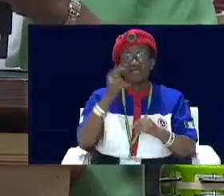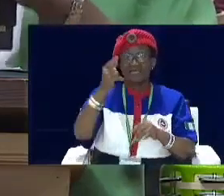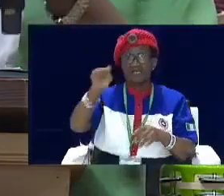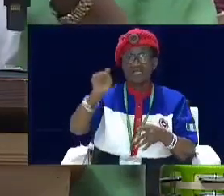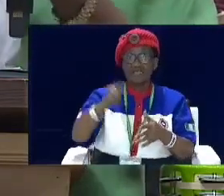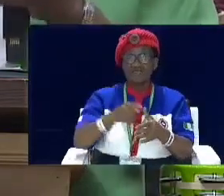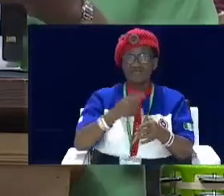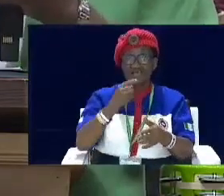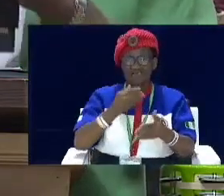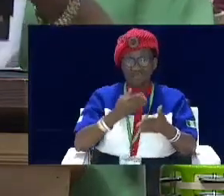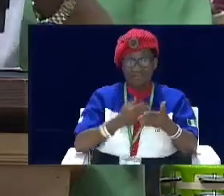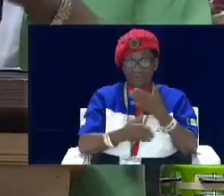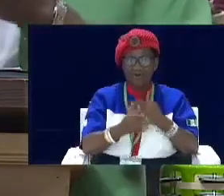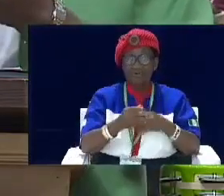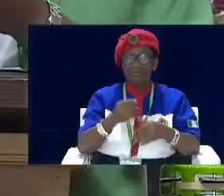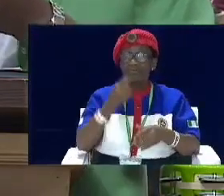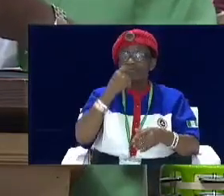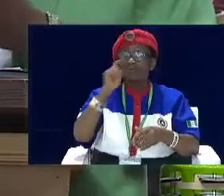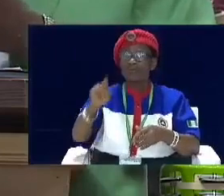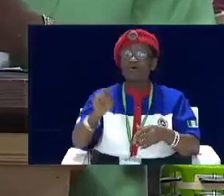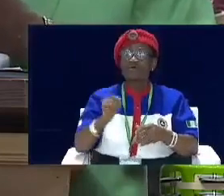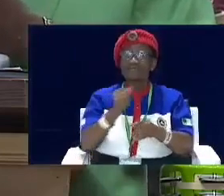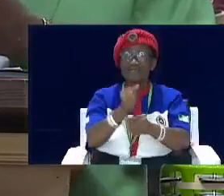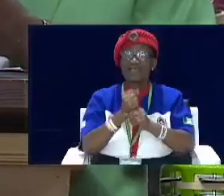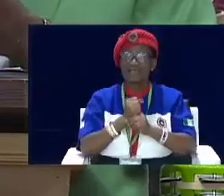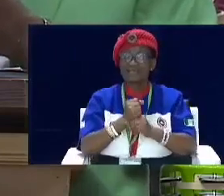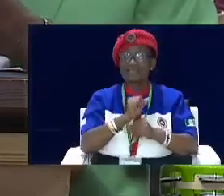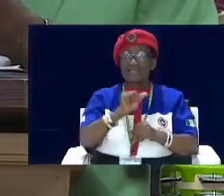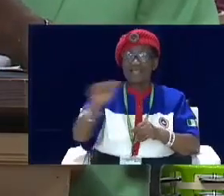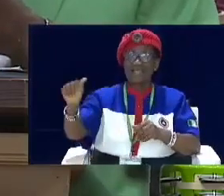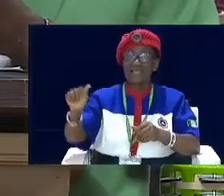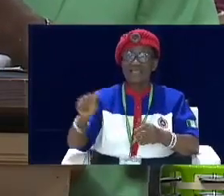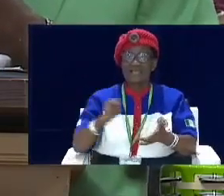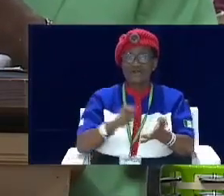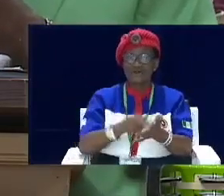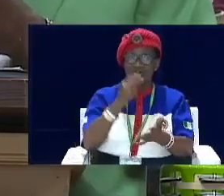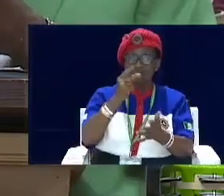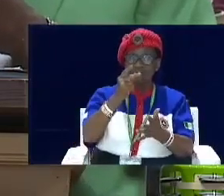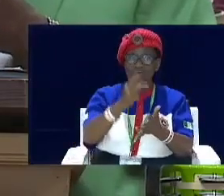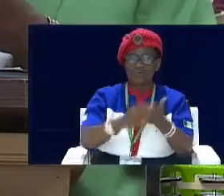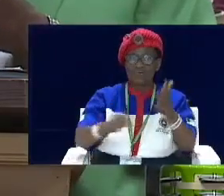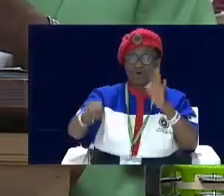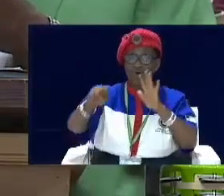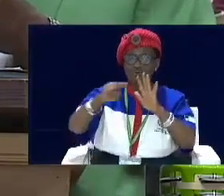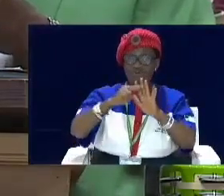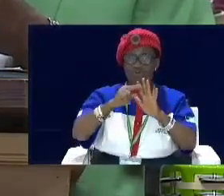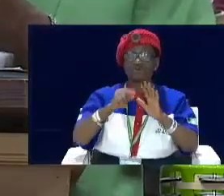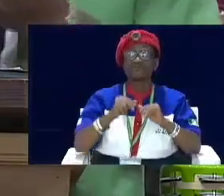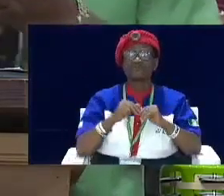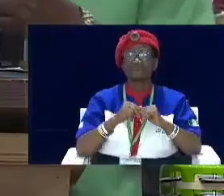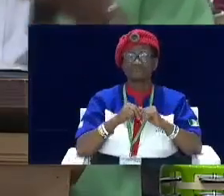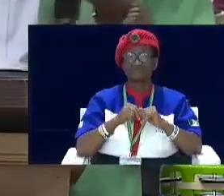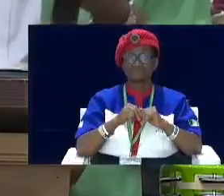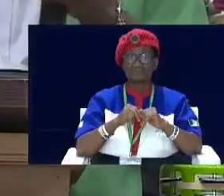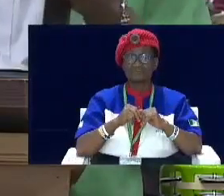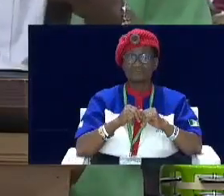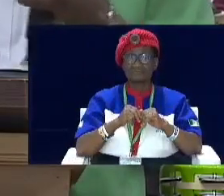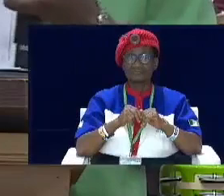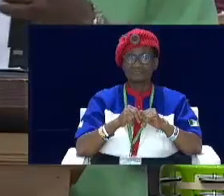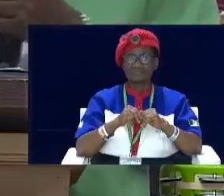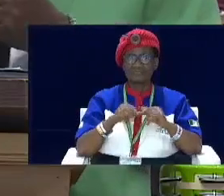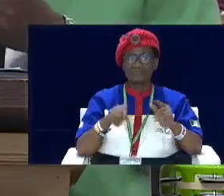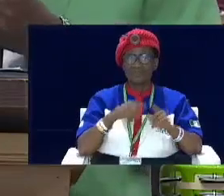must get a double portion. Omo akobi o ni lati gba ilopo meji. Of course, when you go through